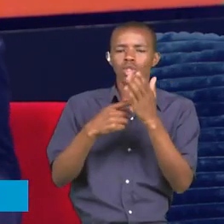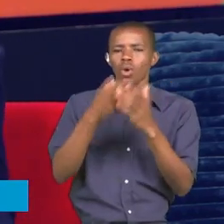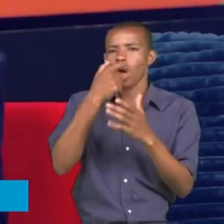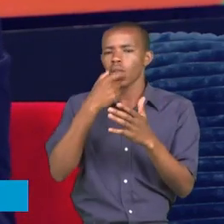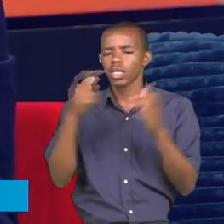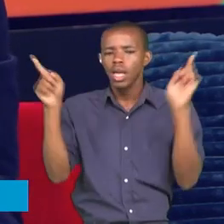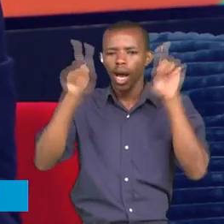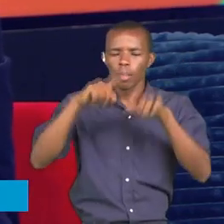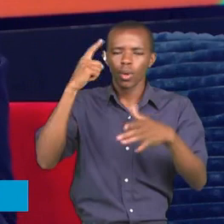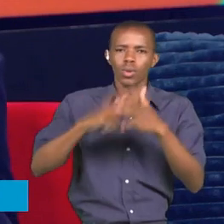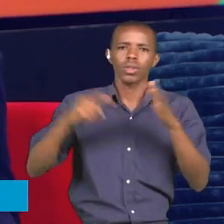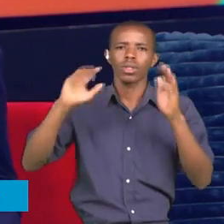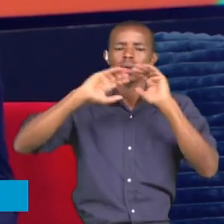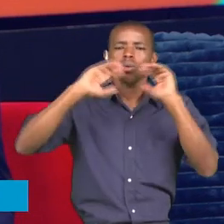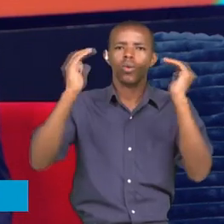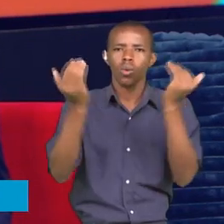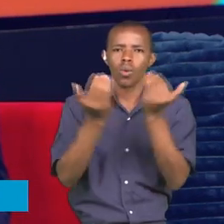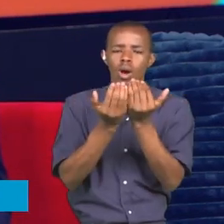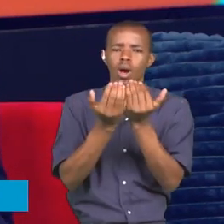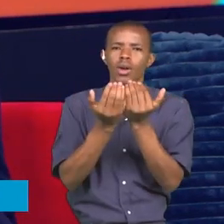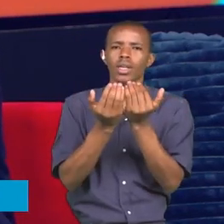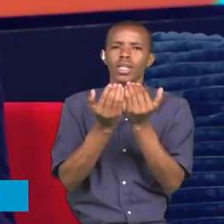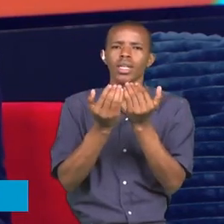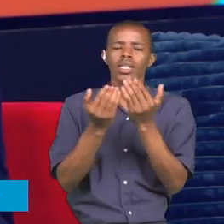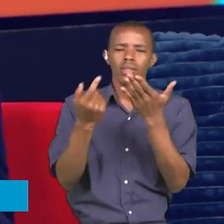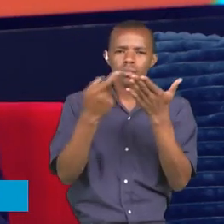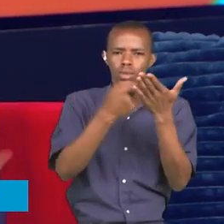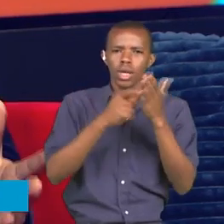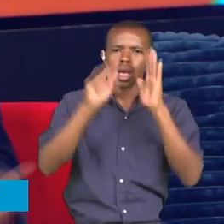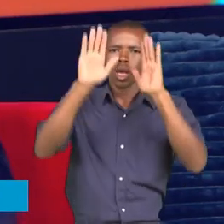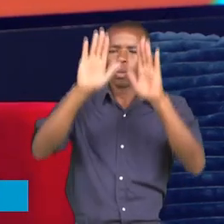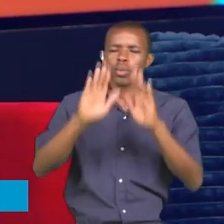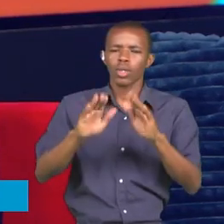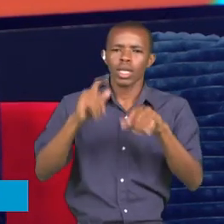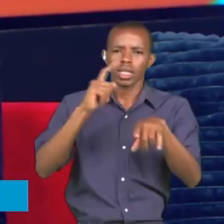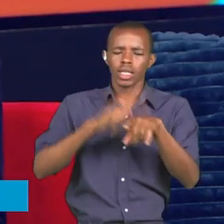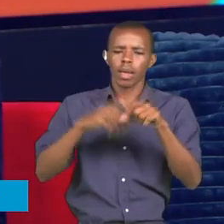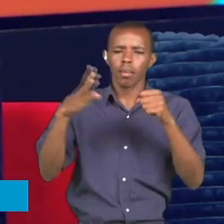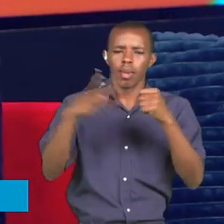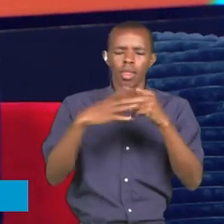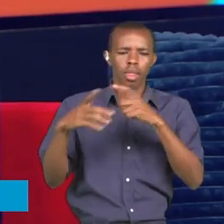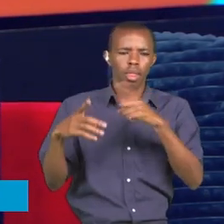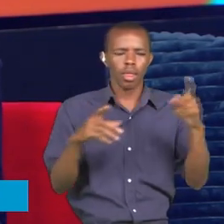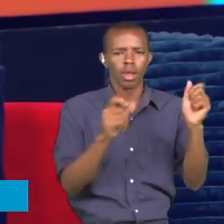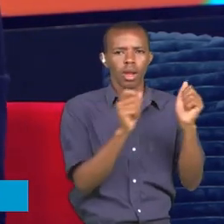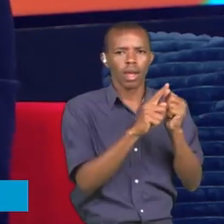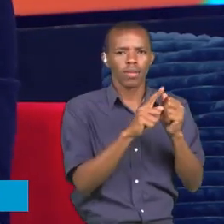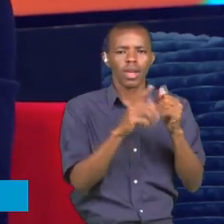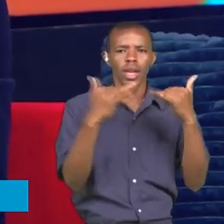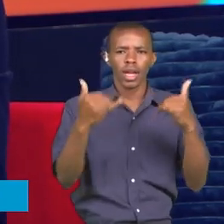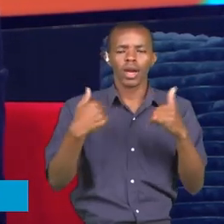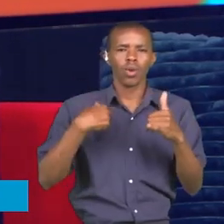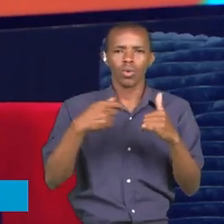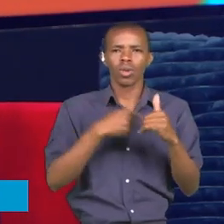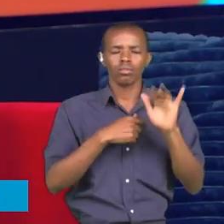happening to the world. And of course, that session will be very, very important from 9 a.m. to 11 a.m. All right, now just hold on right there when I'm going to